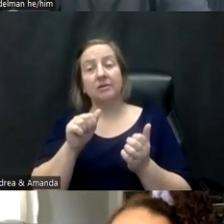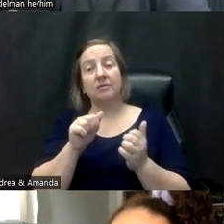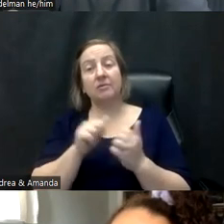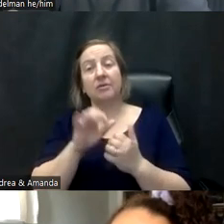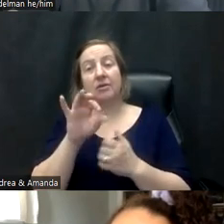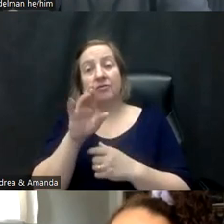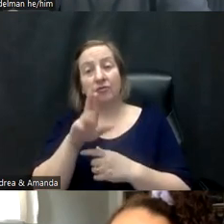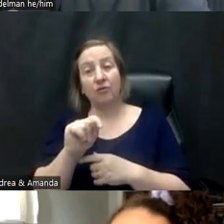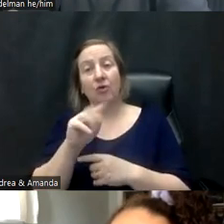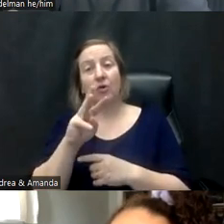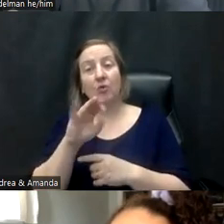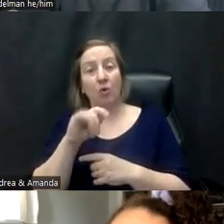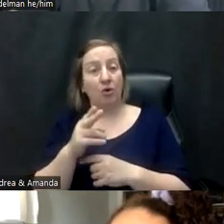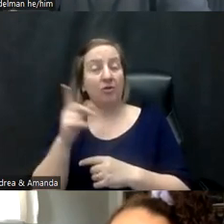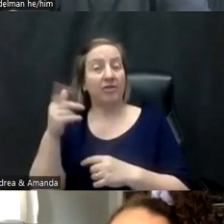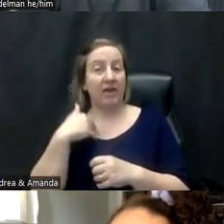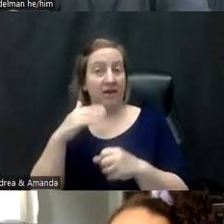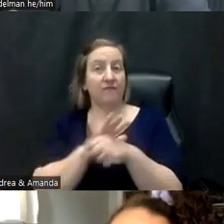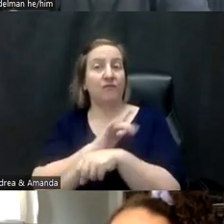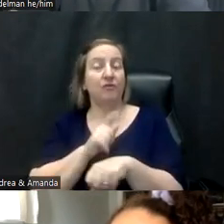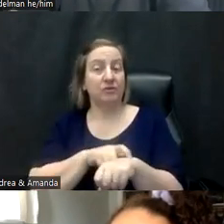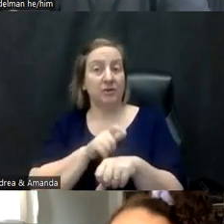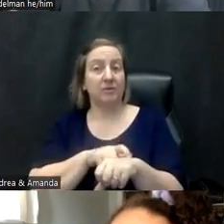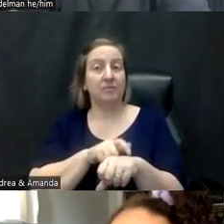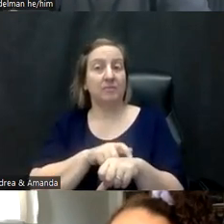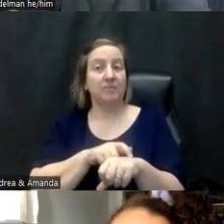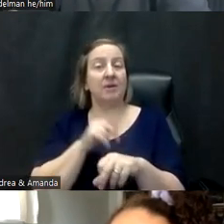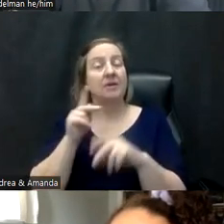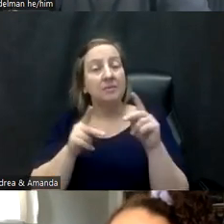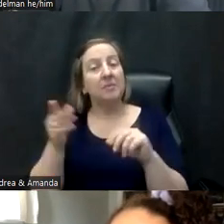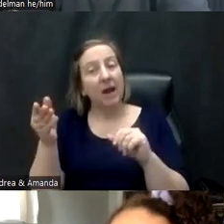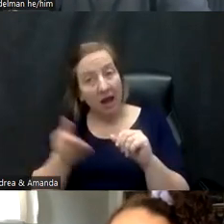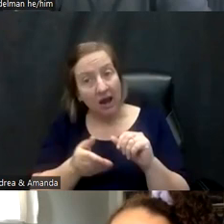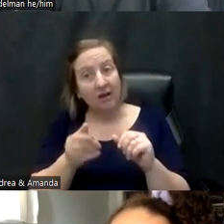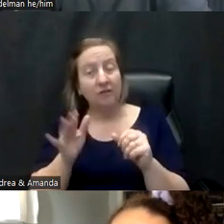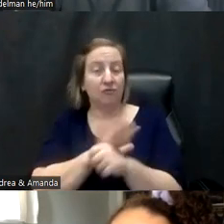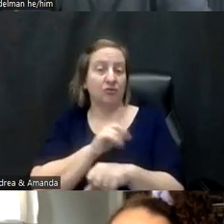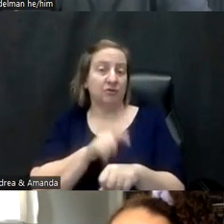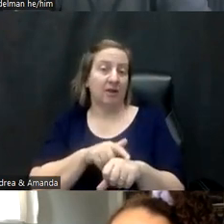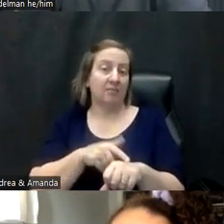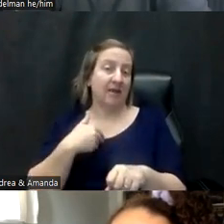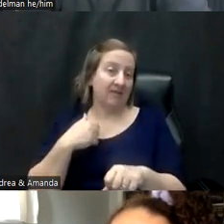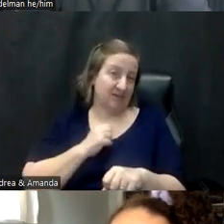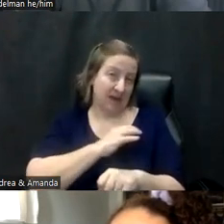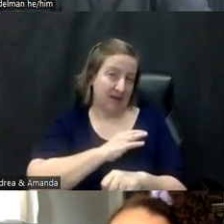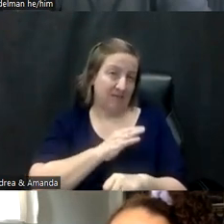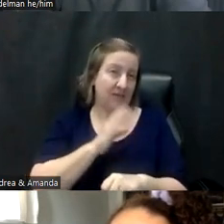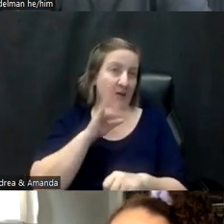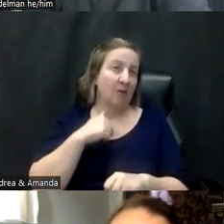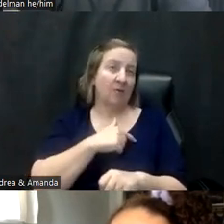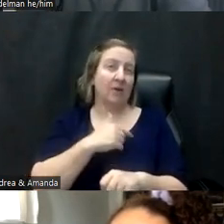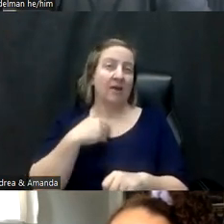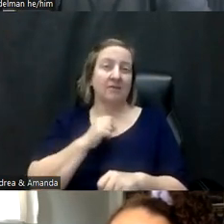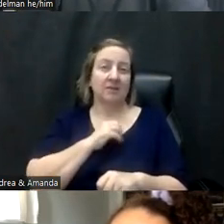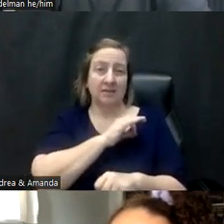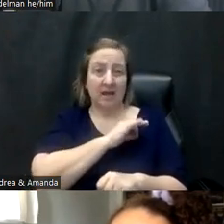have full time. These people are hired full time. They have a staff, and I know we have a staff as